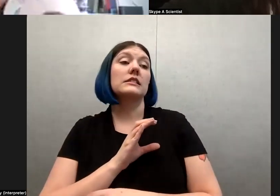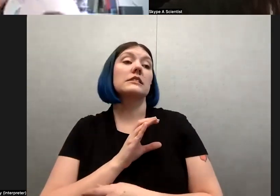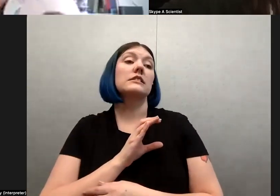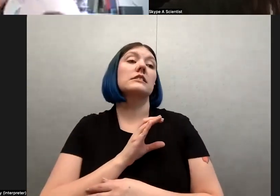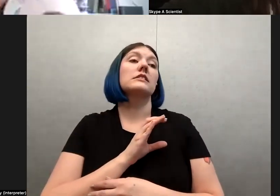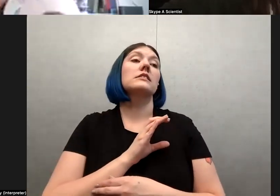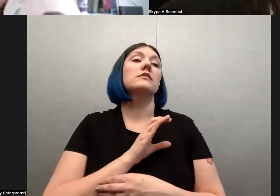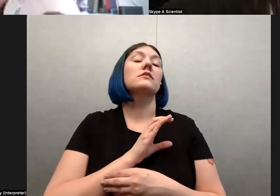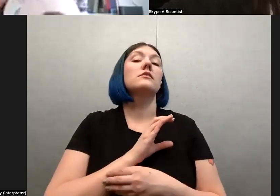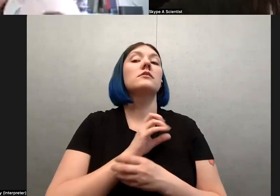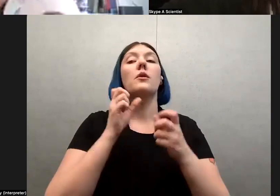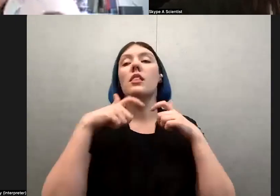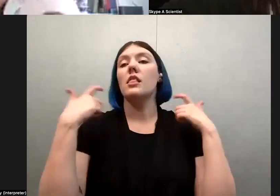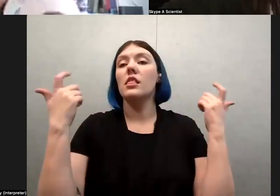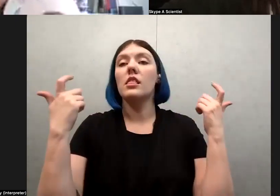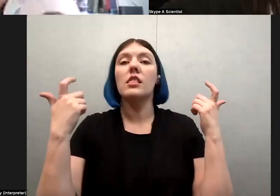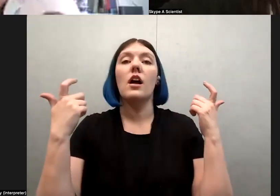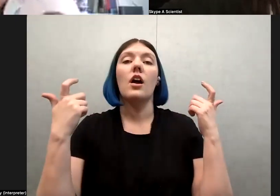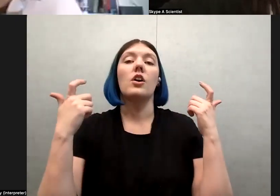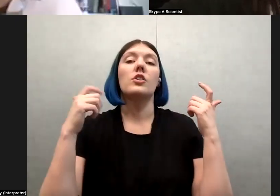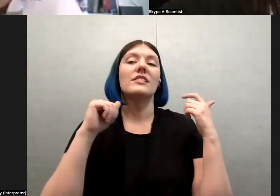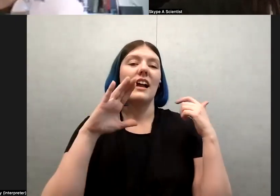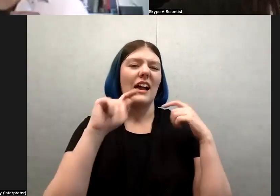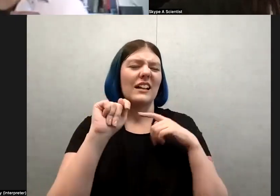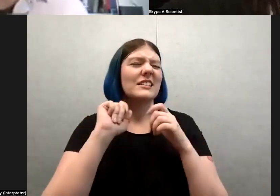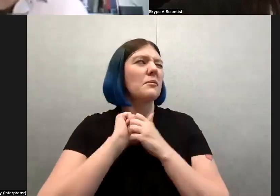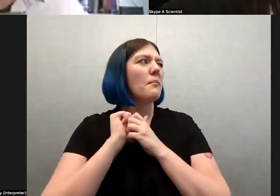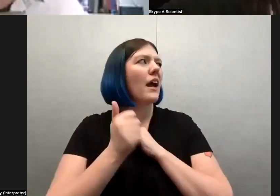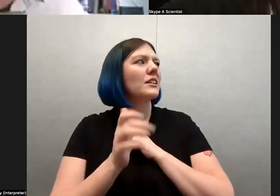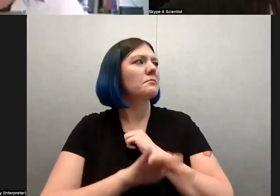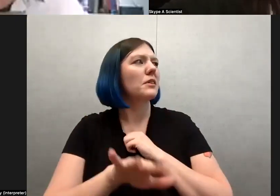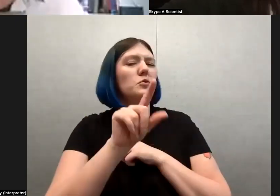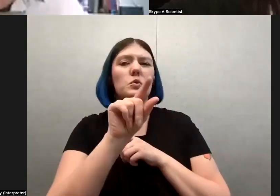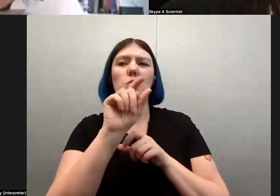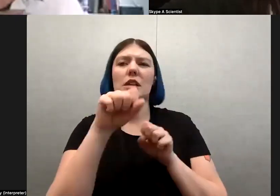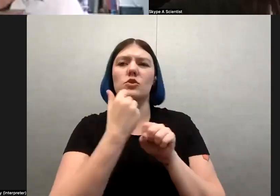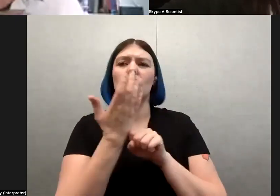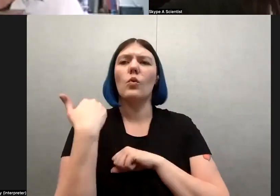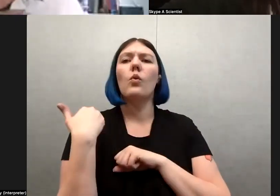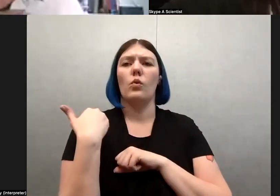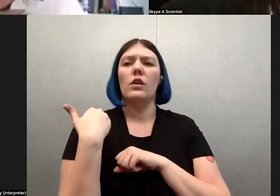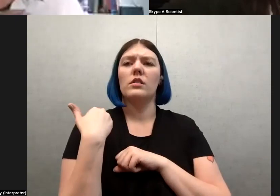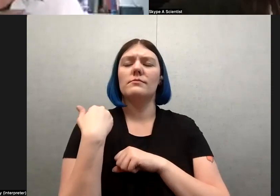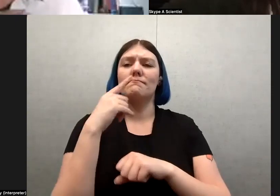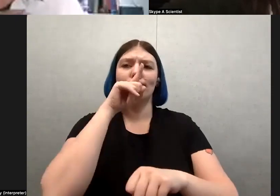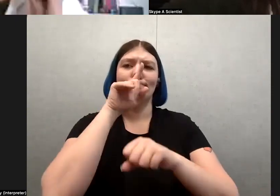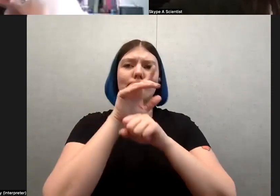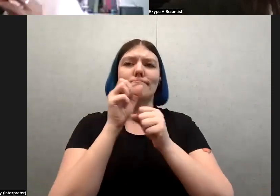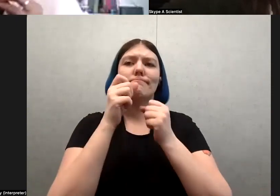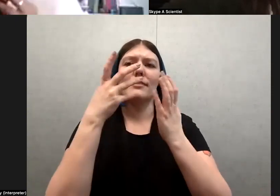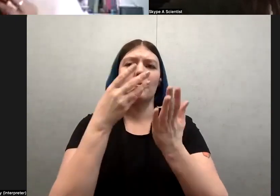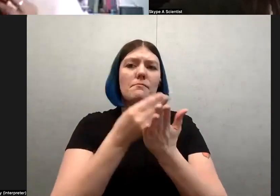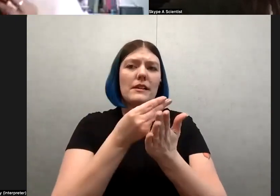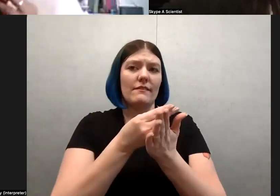a large act passed about 20 years ago to dedicate a large amount of funding to